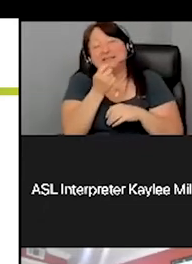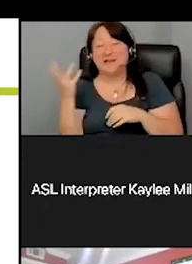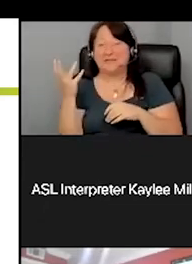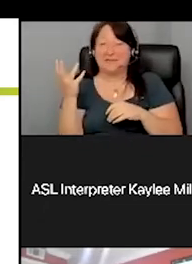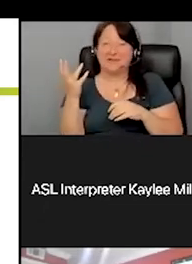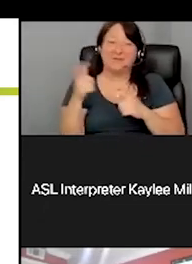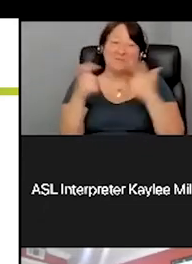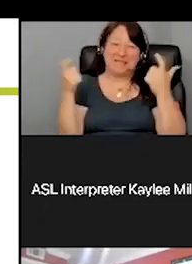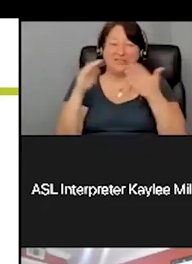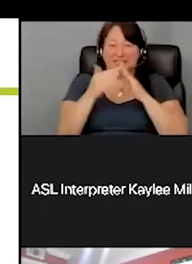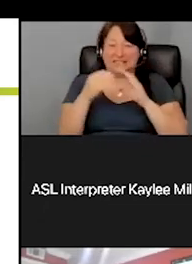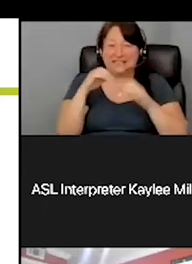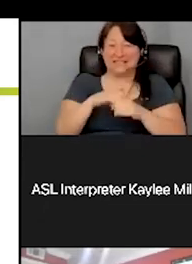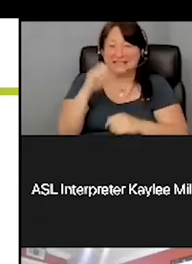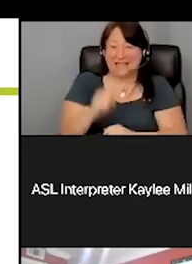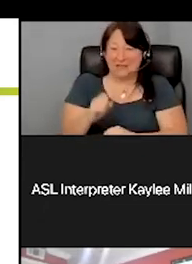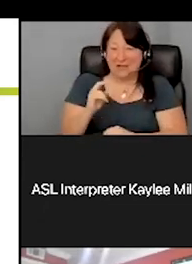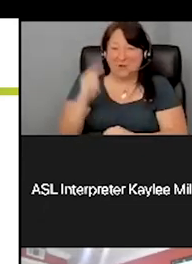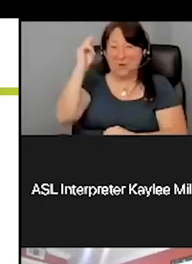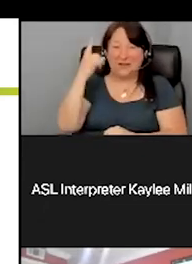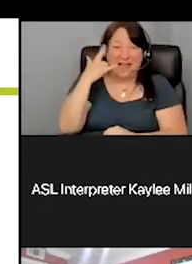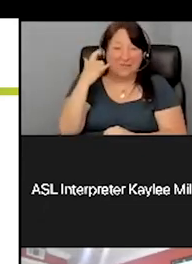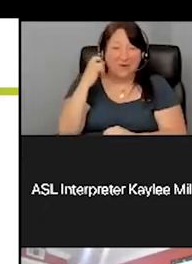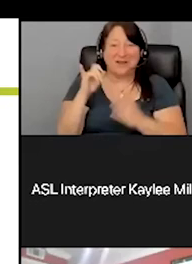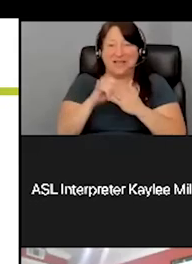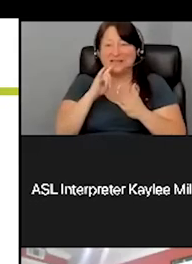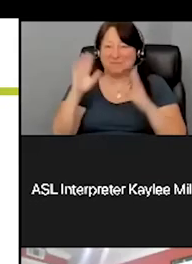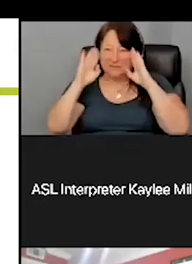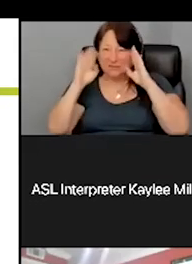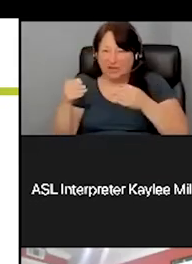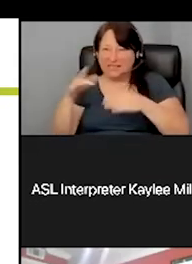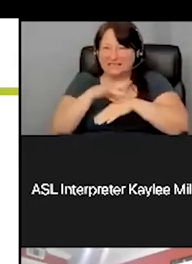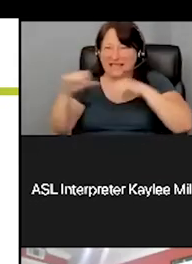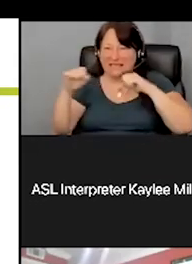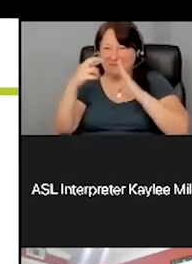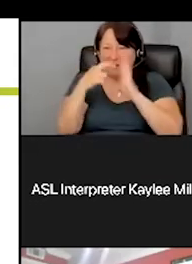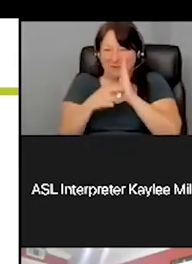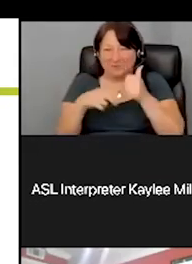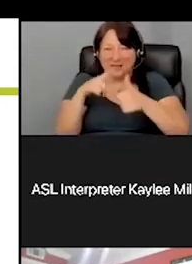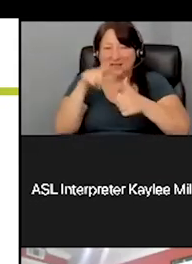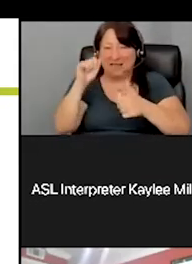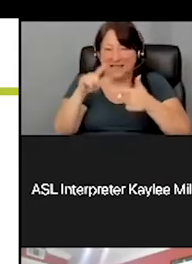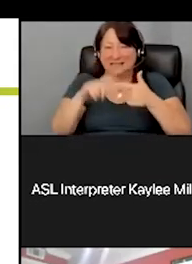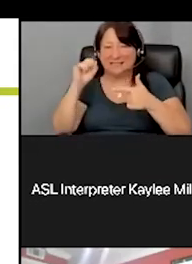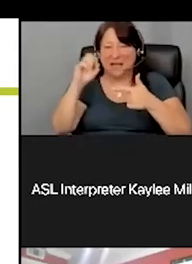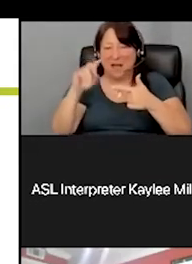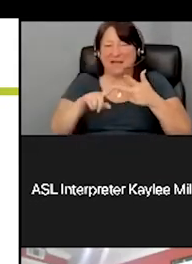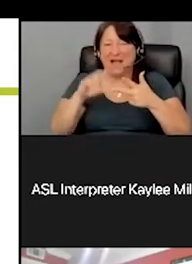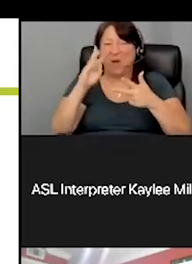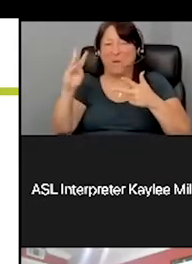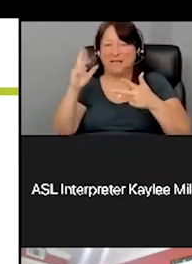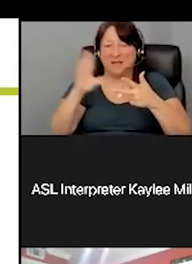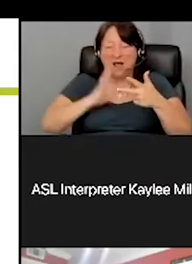Southern California and Northern California that have been targeting seismic ordinances. Los Angeles, Santa Monica, West Hollywood, Beverly